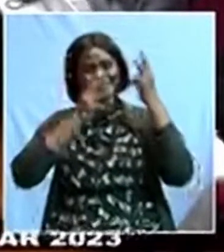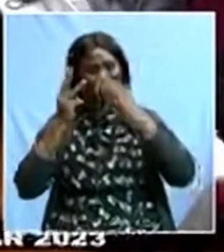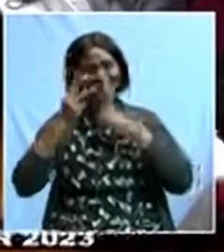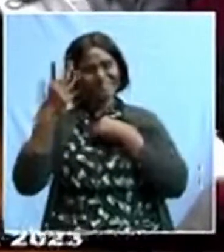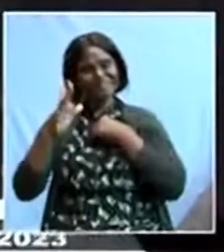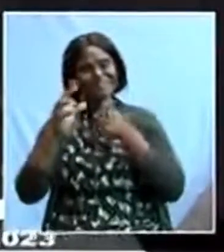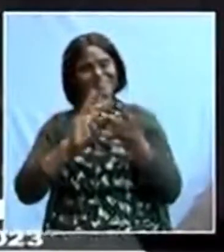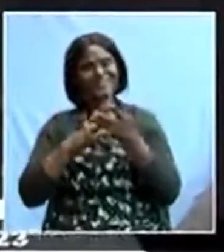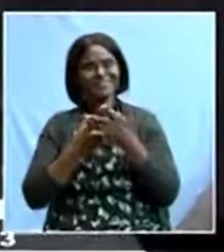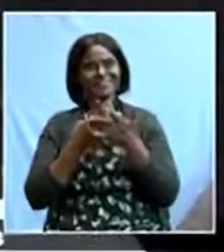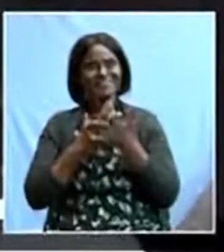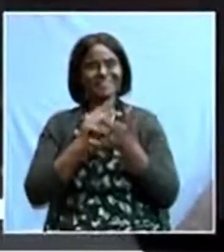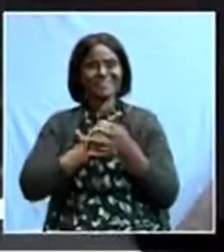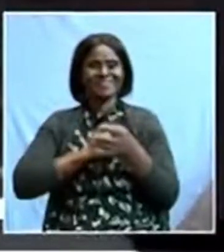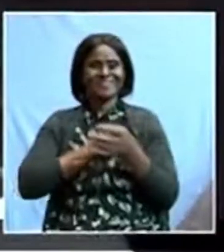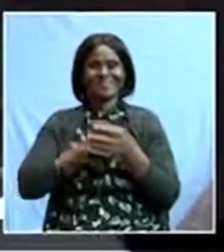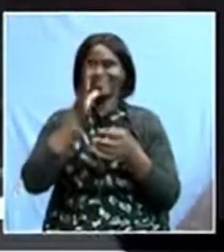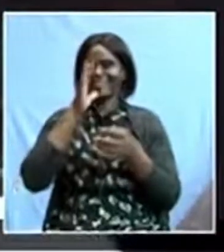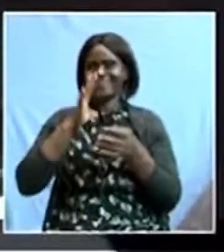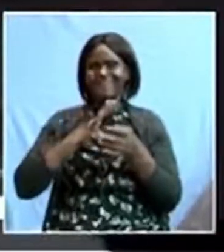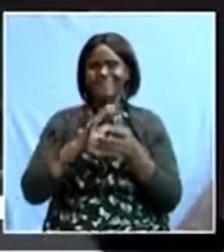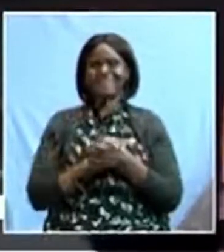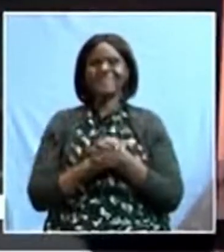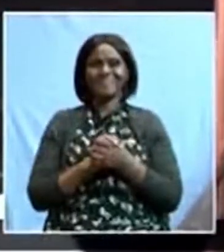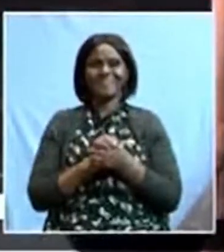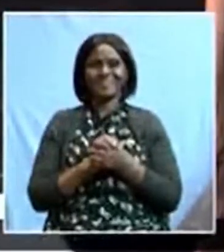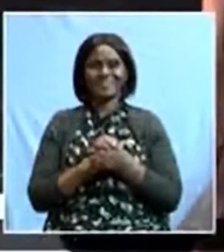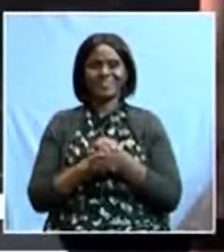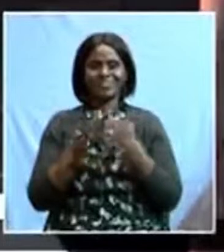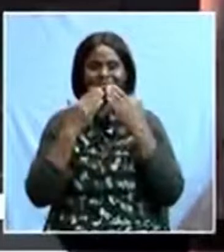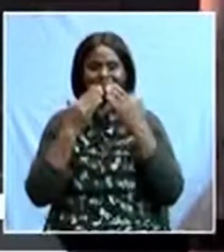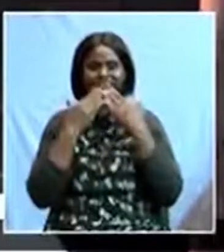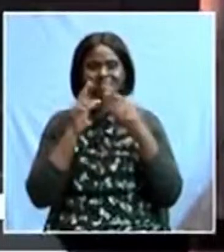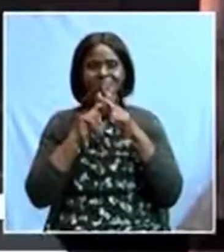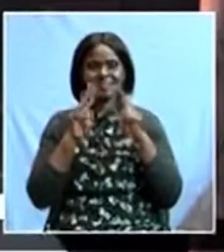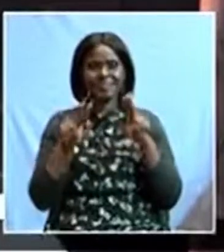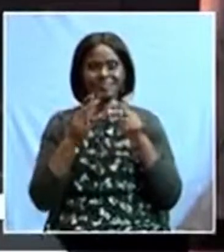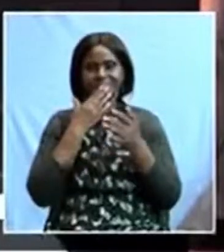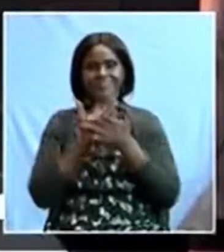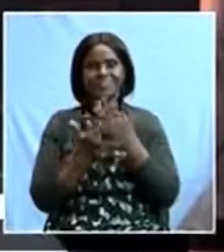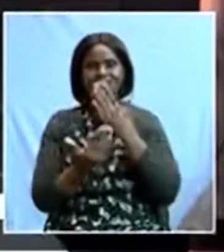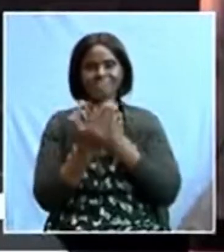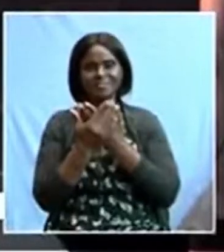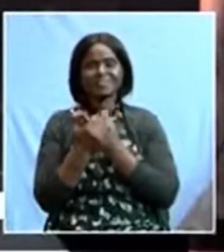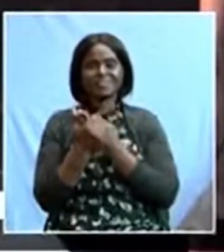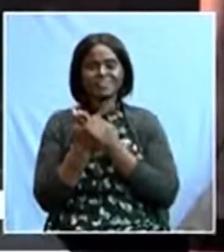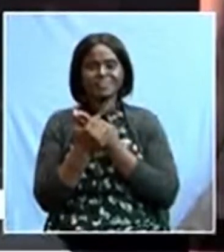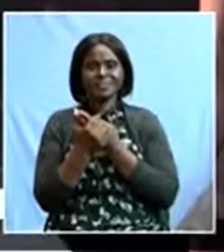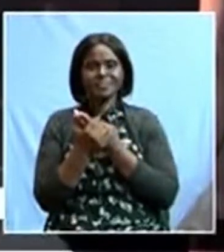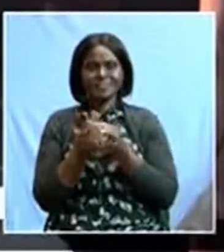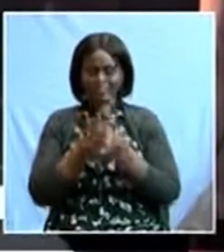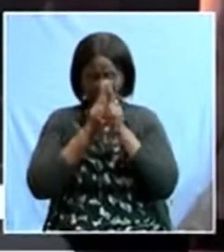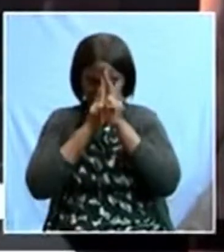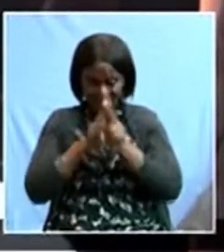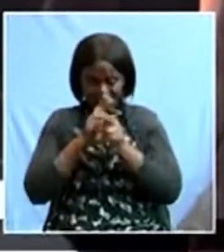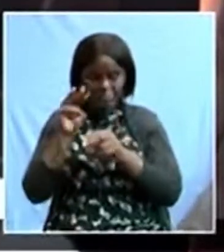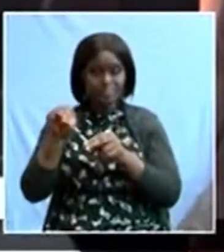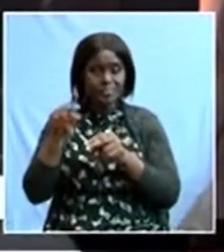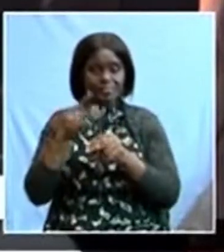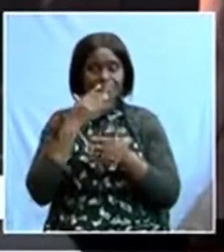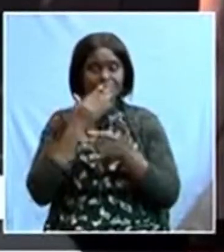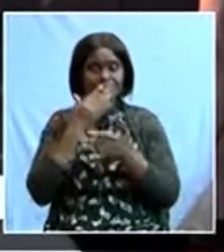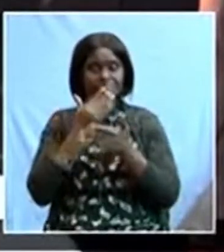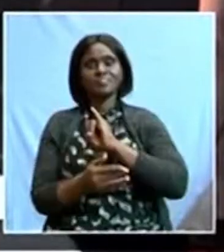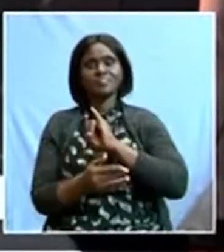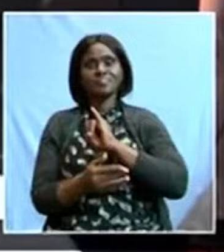witness. Apologies, madam. Thank you, Chair. Good morning, Chair. Good morning, honorable members of the committee. Good